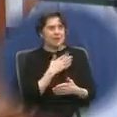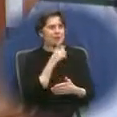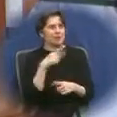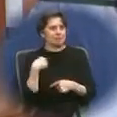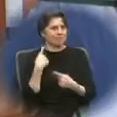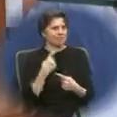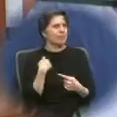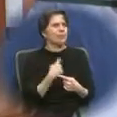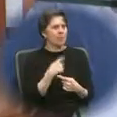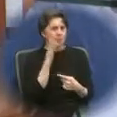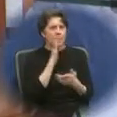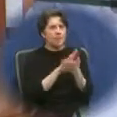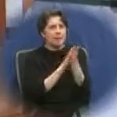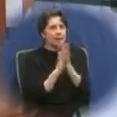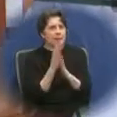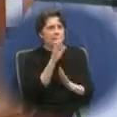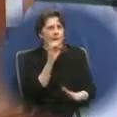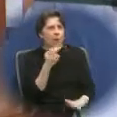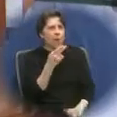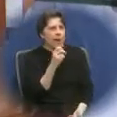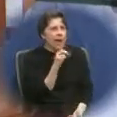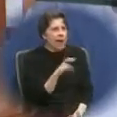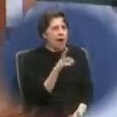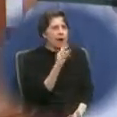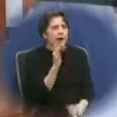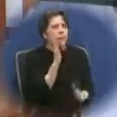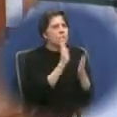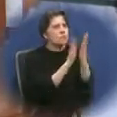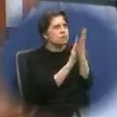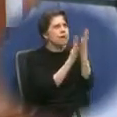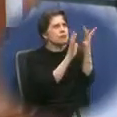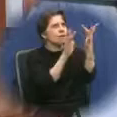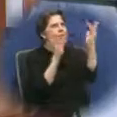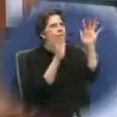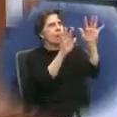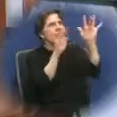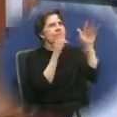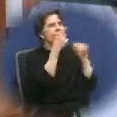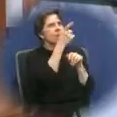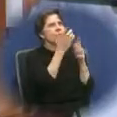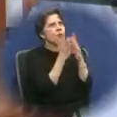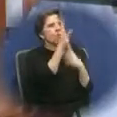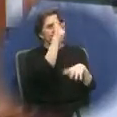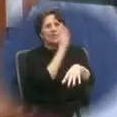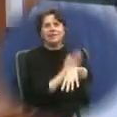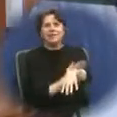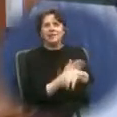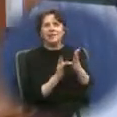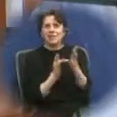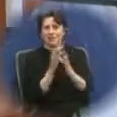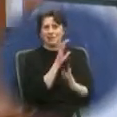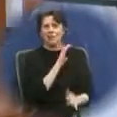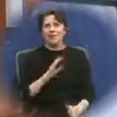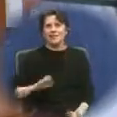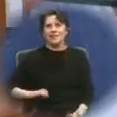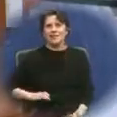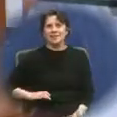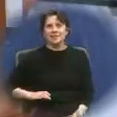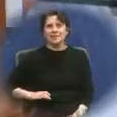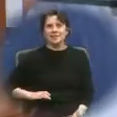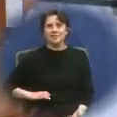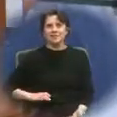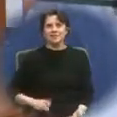may merit to be co-heirs to eternal life and may praise and glorify you through your Son, Jesus Christ.